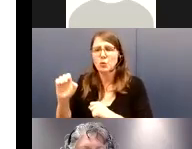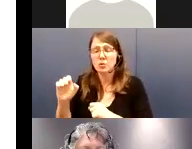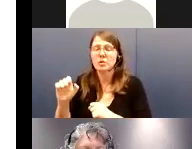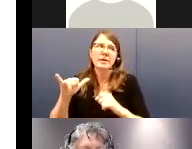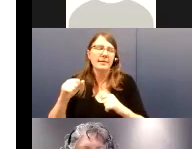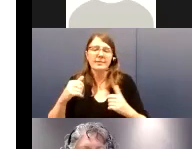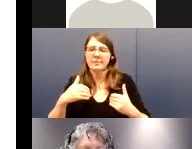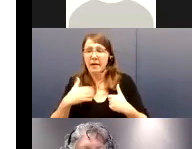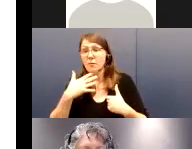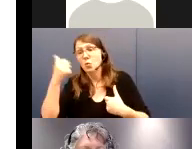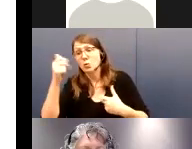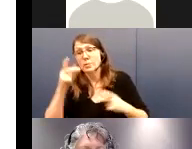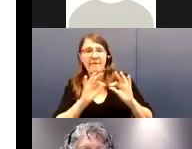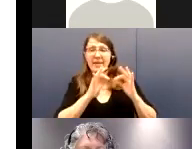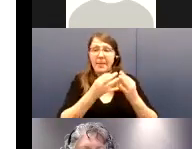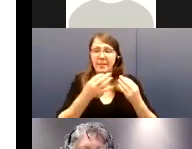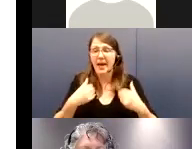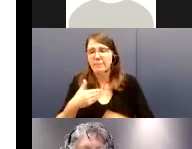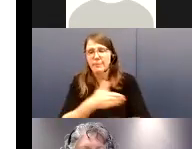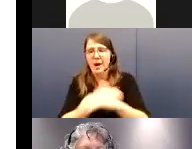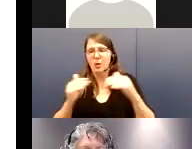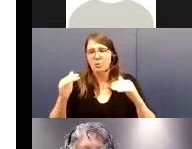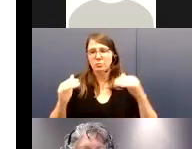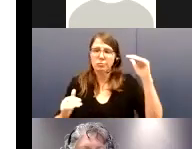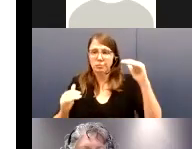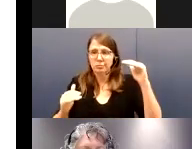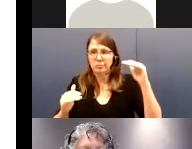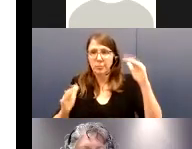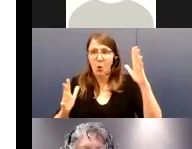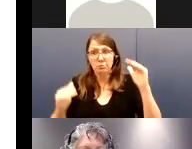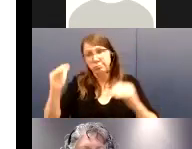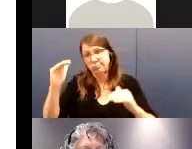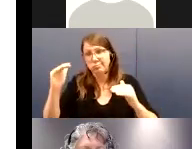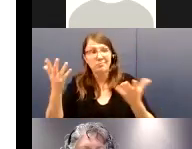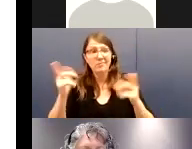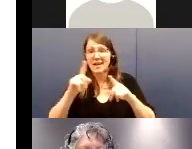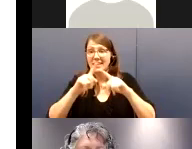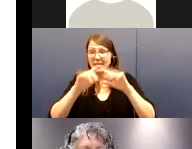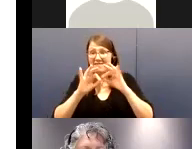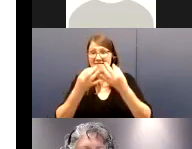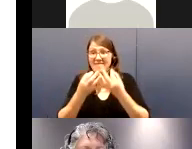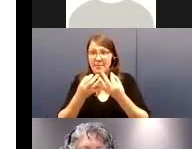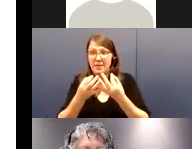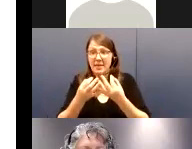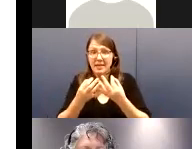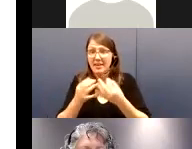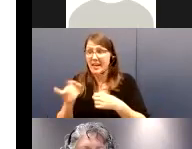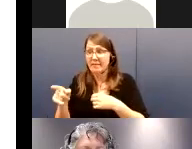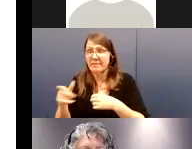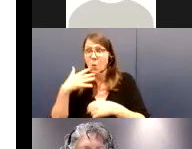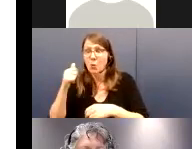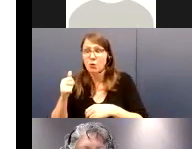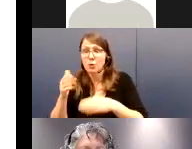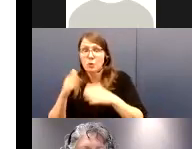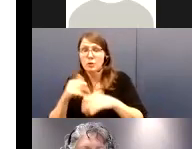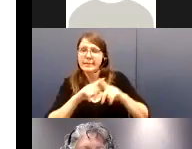imbalances, whether it's the hierarchy of the family, it's the dependency, it's a power of attorney,